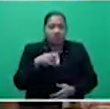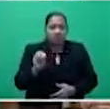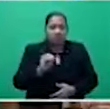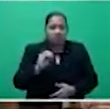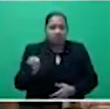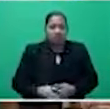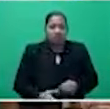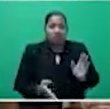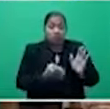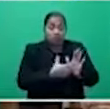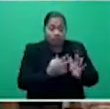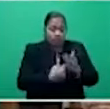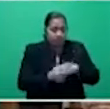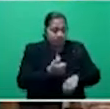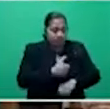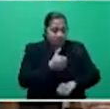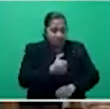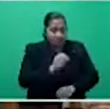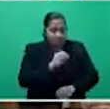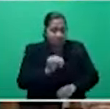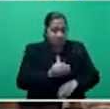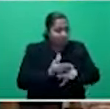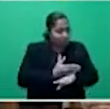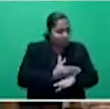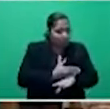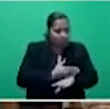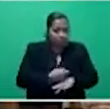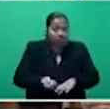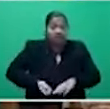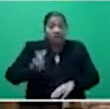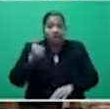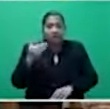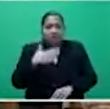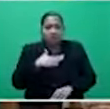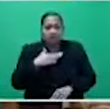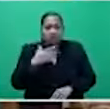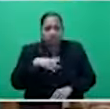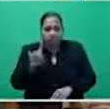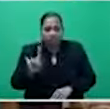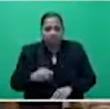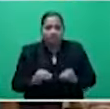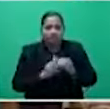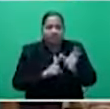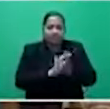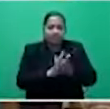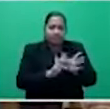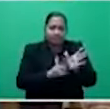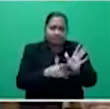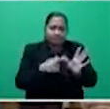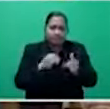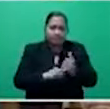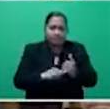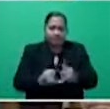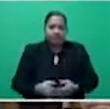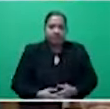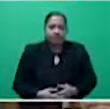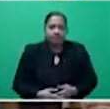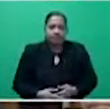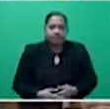Mauritius, 66% pandemic, before pandemic, 101 after the pandemic. Bahamas, Caribbean countries, all tourism-based